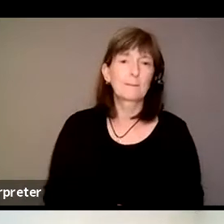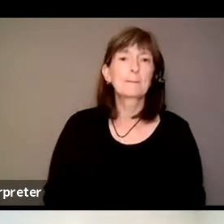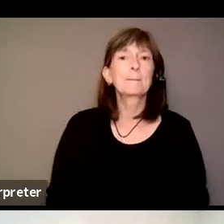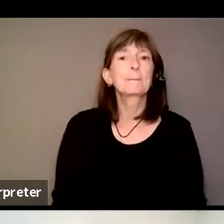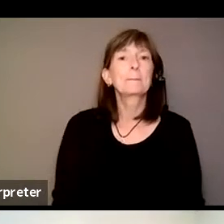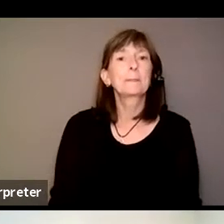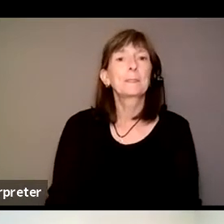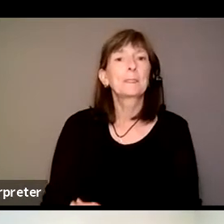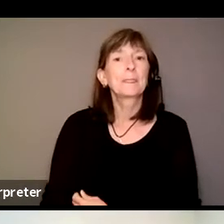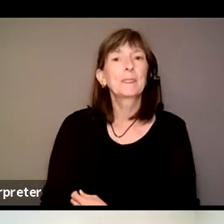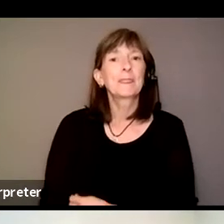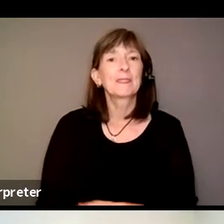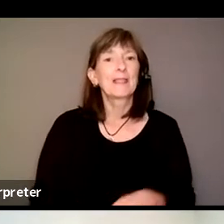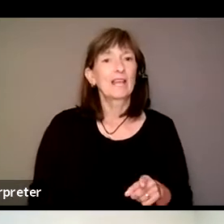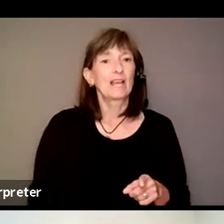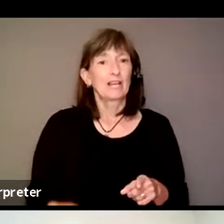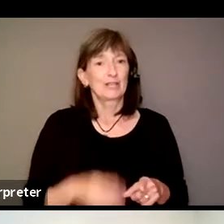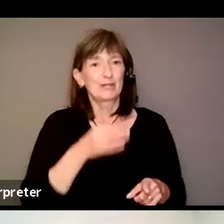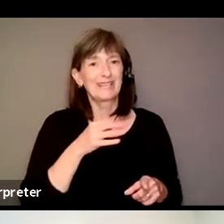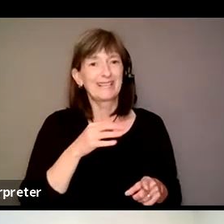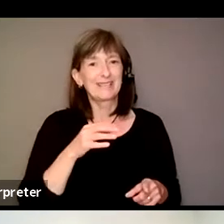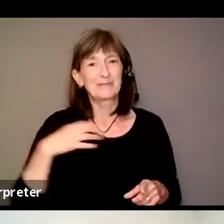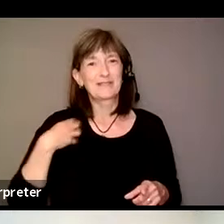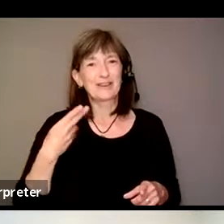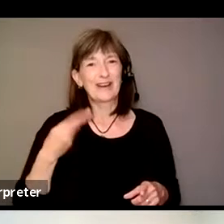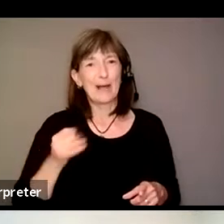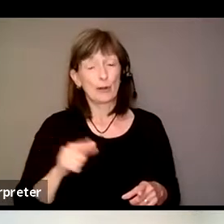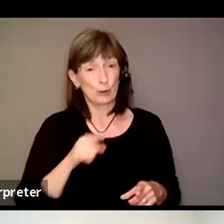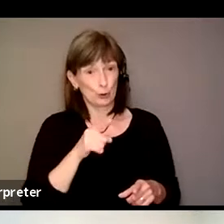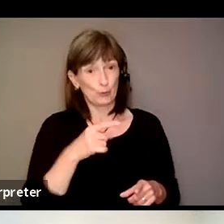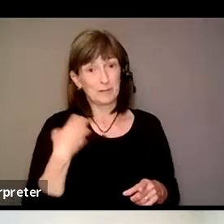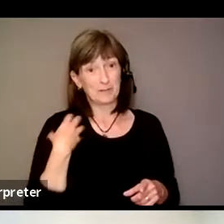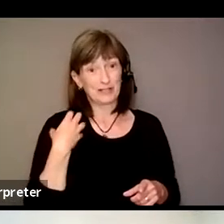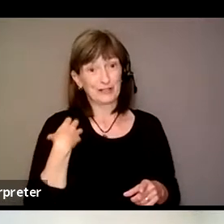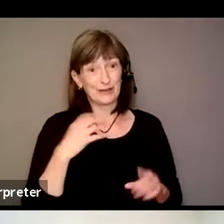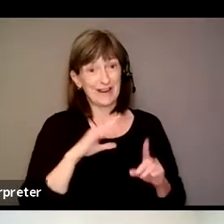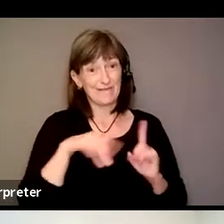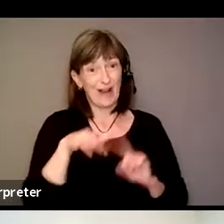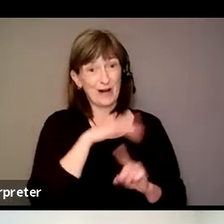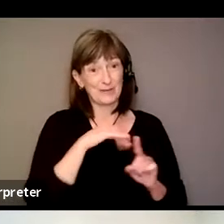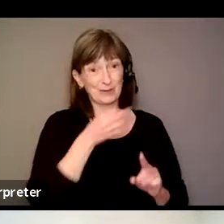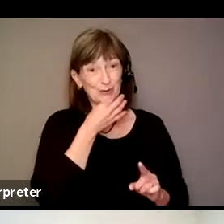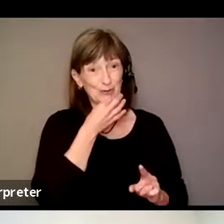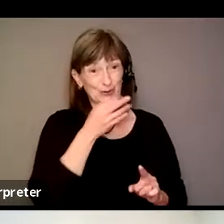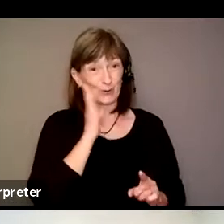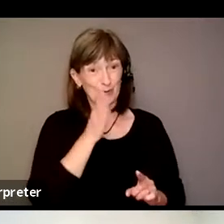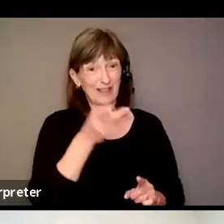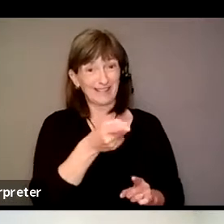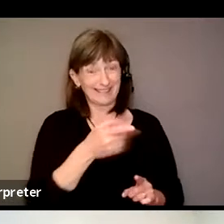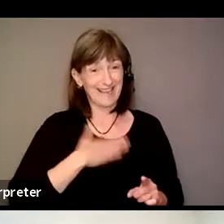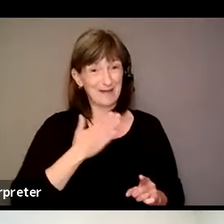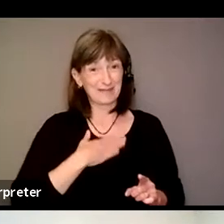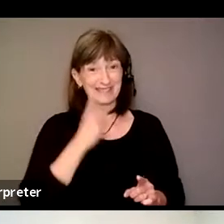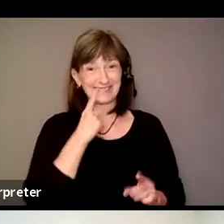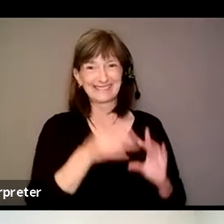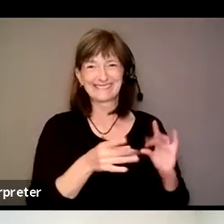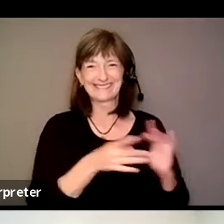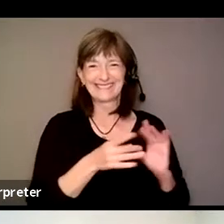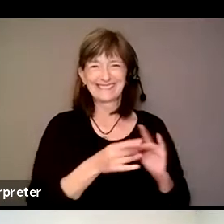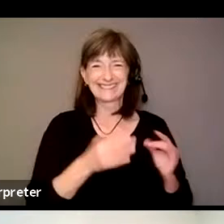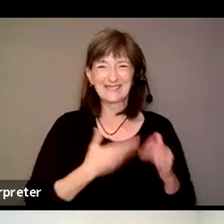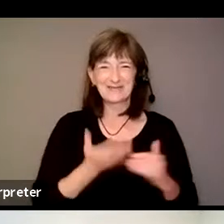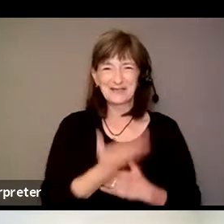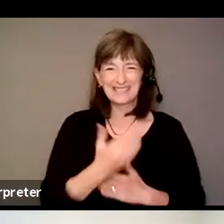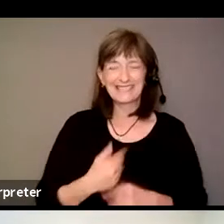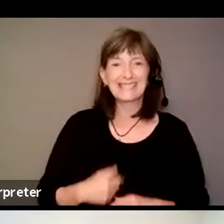You'll be the Minister of Environment's spokesperson for that type of project. I'm sure he'd be glad to hear you say those things this morning. How